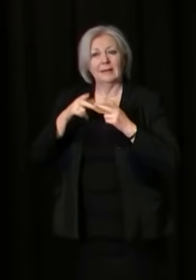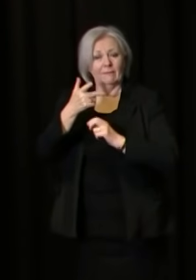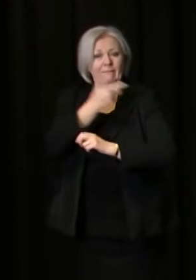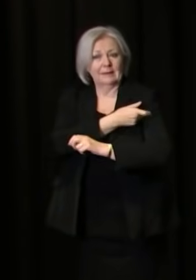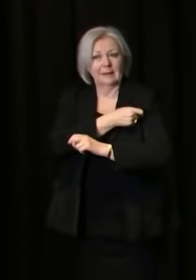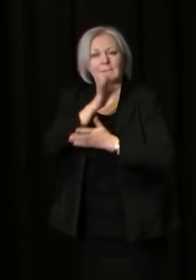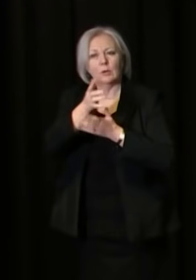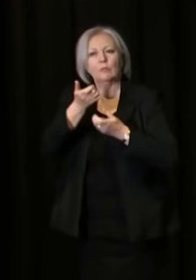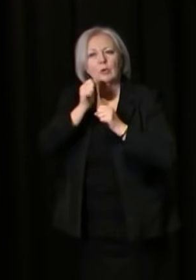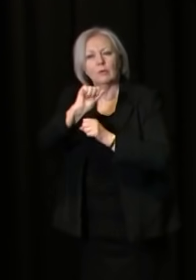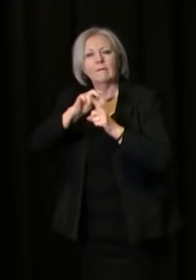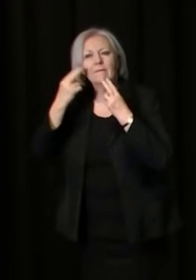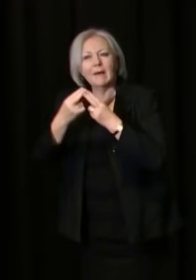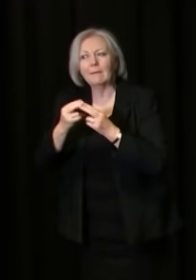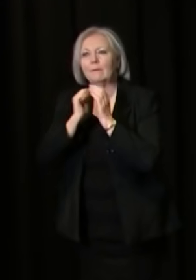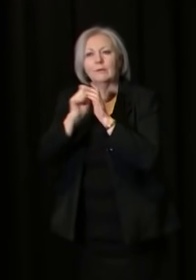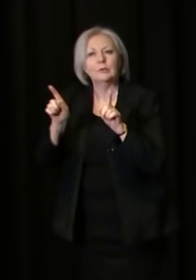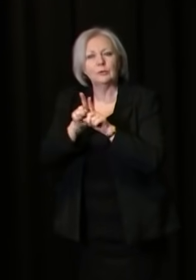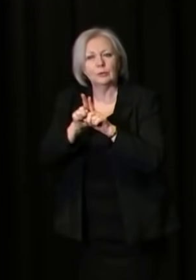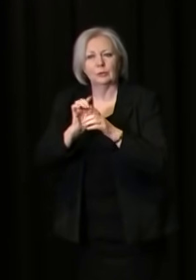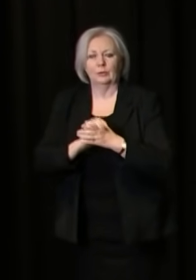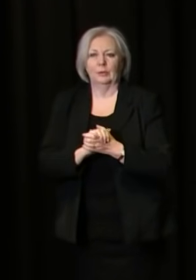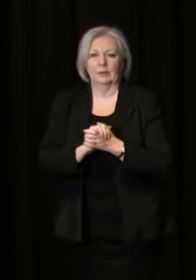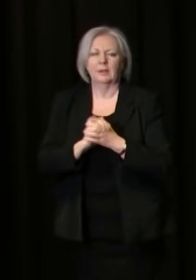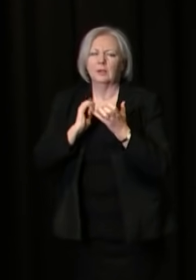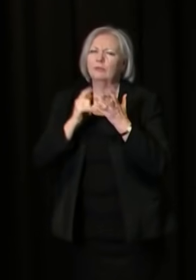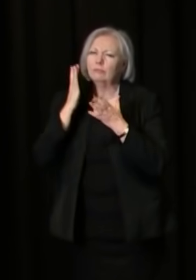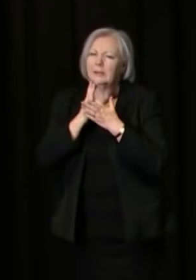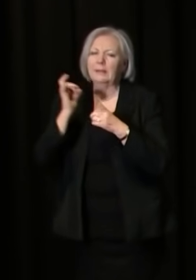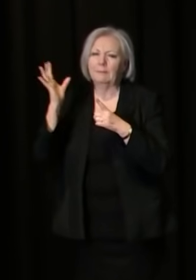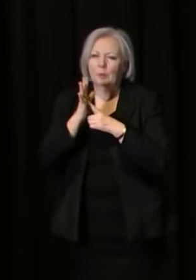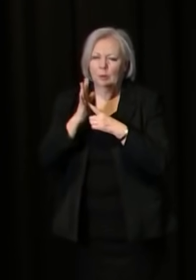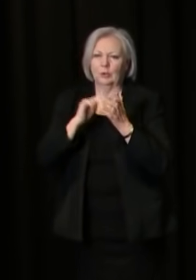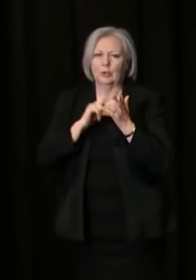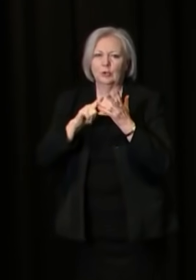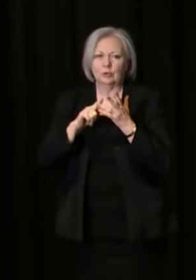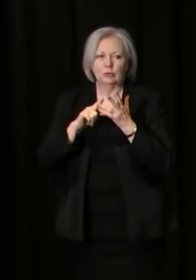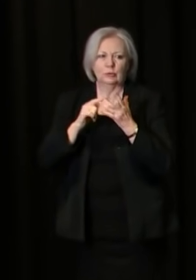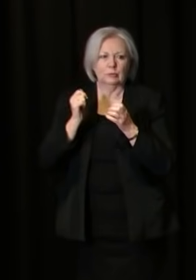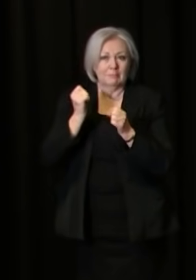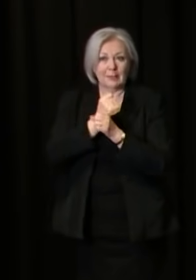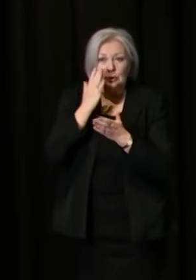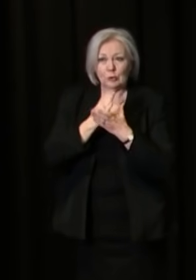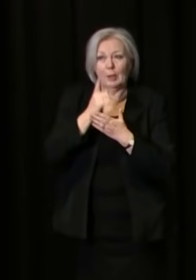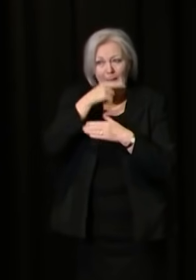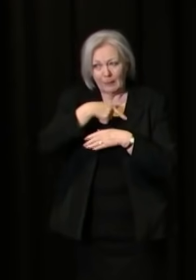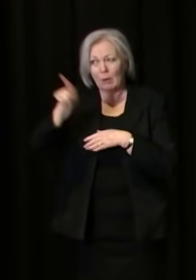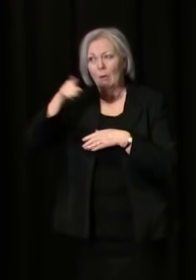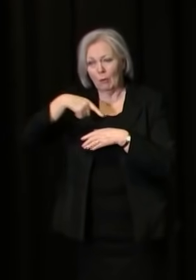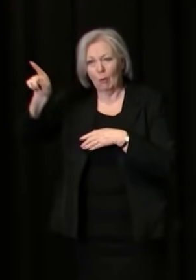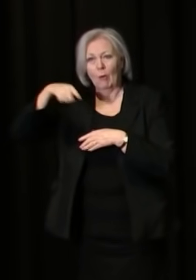we're ahead of this through testing is the other part of the equation. So please, whilst people are